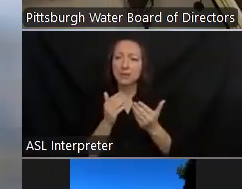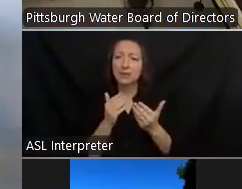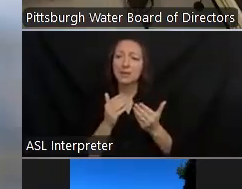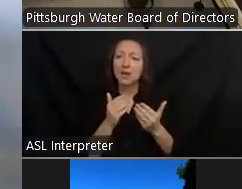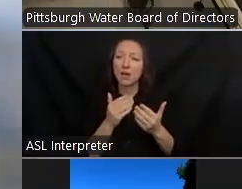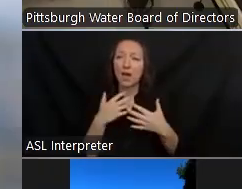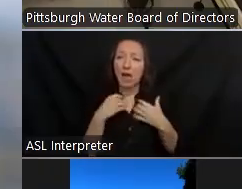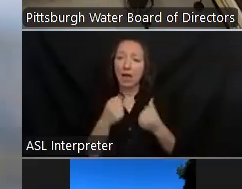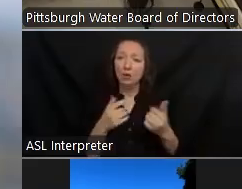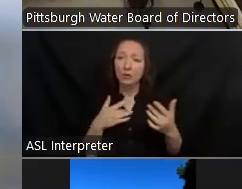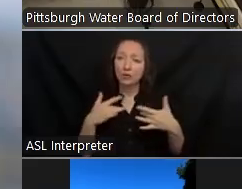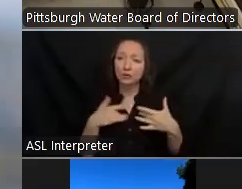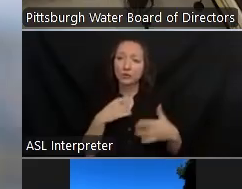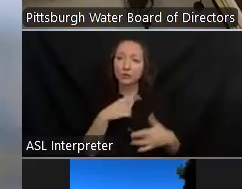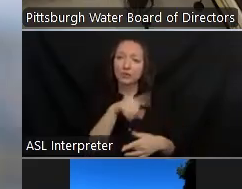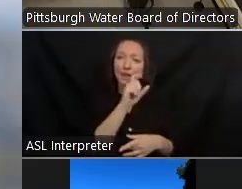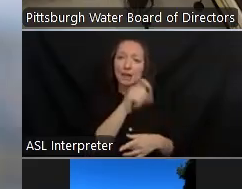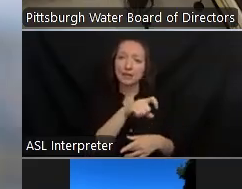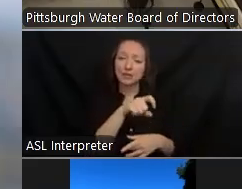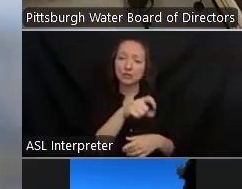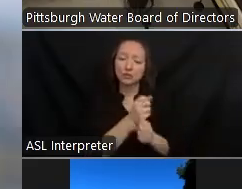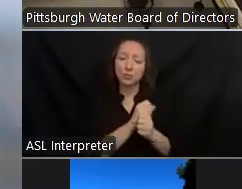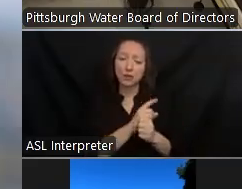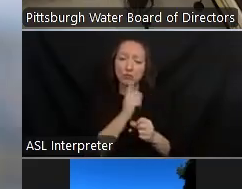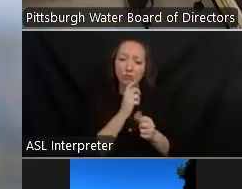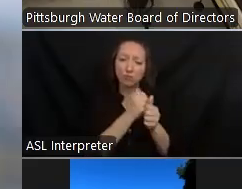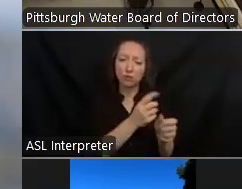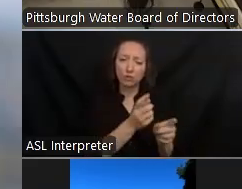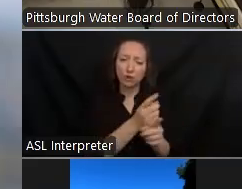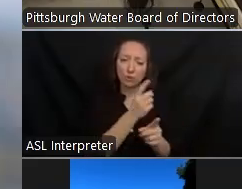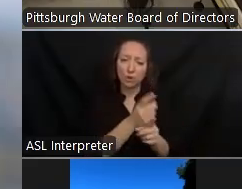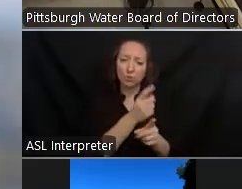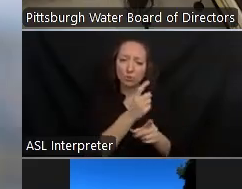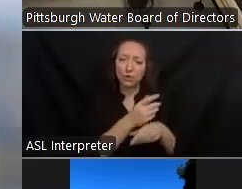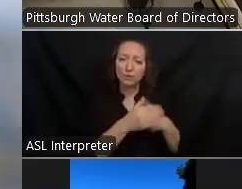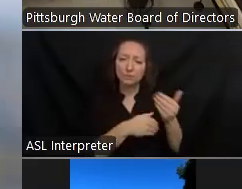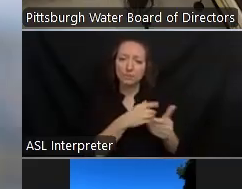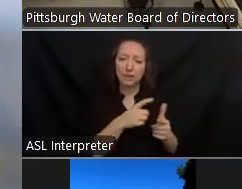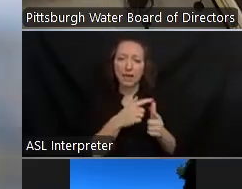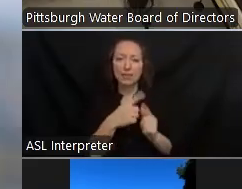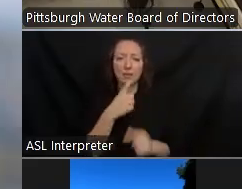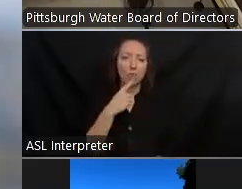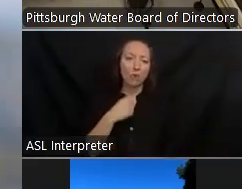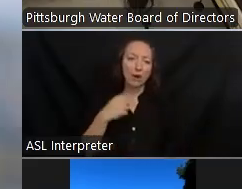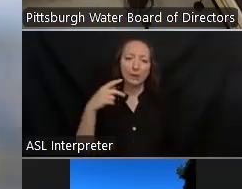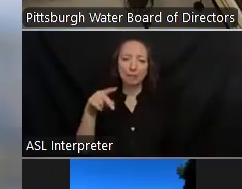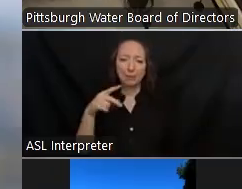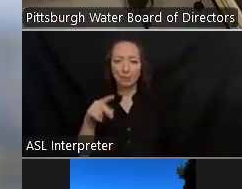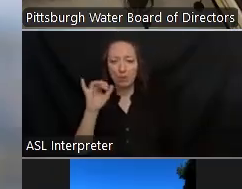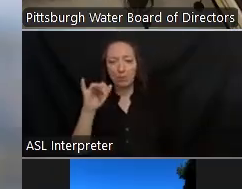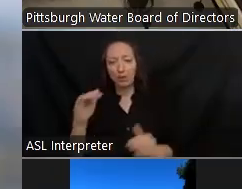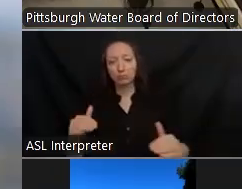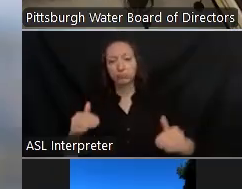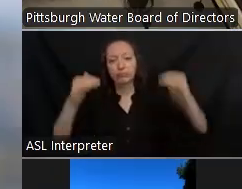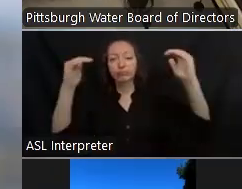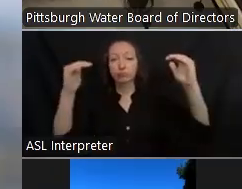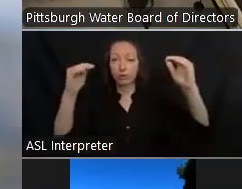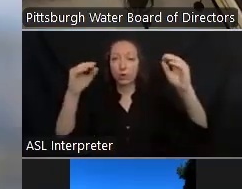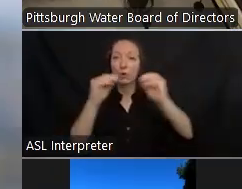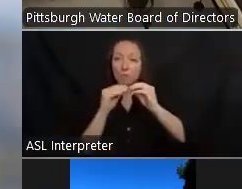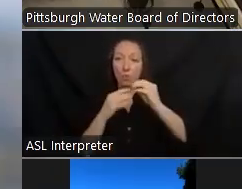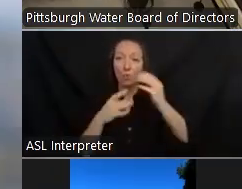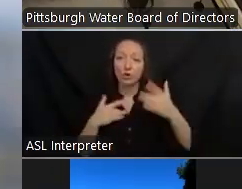to take measures. As we move into red and magenta and purple, those get, progressively a little more